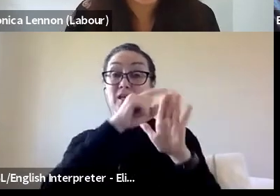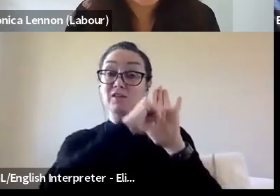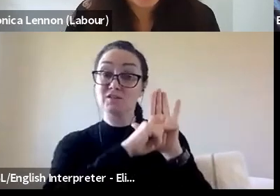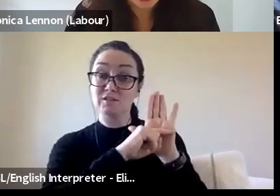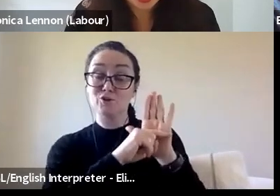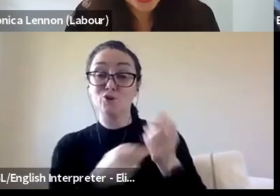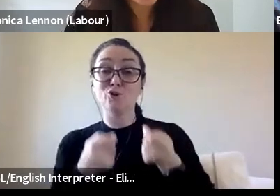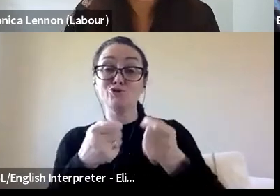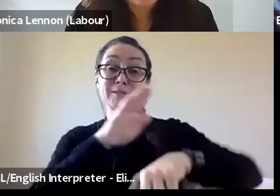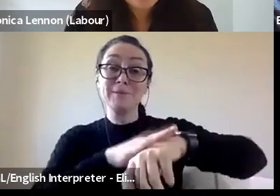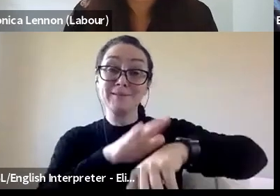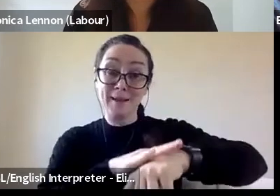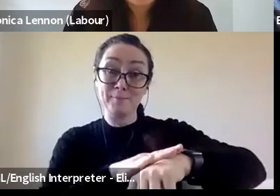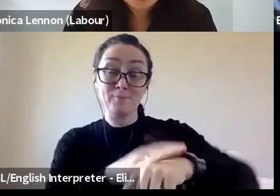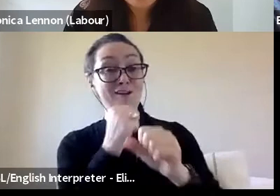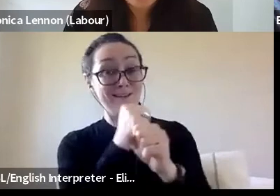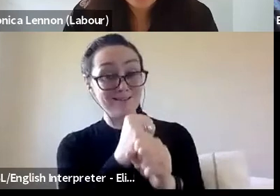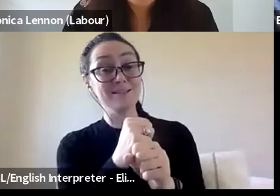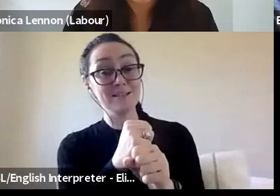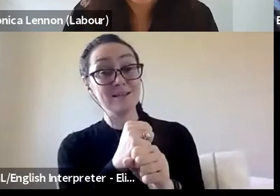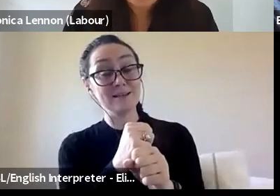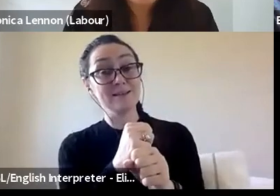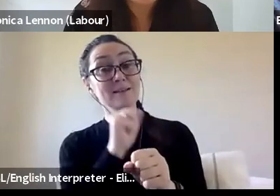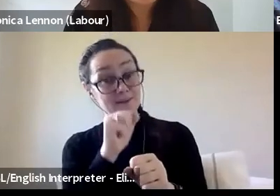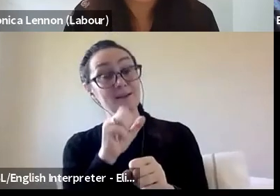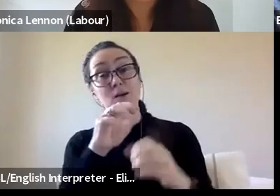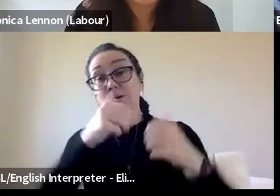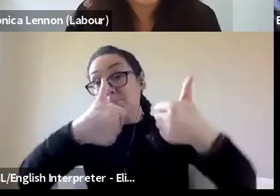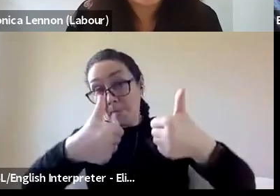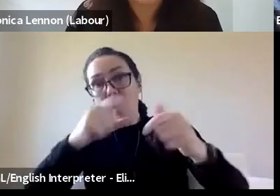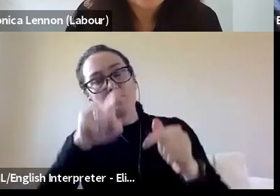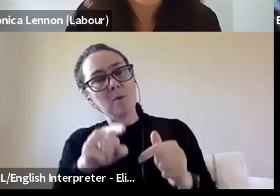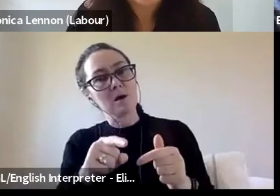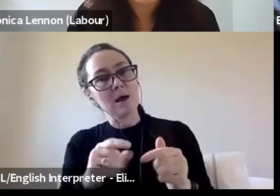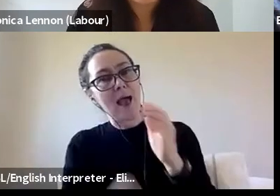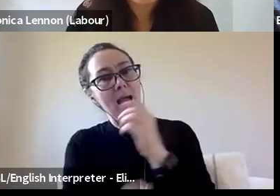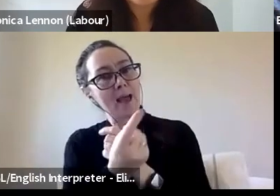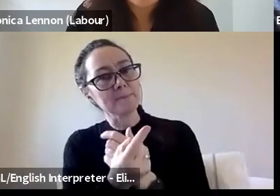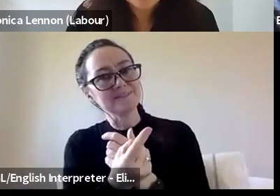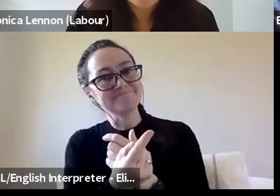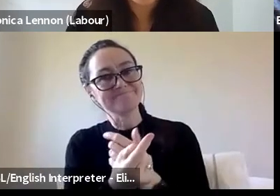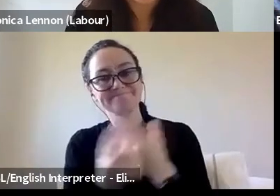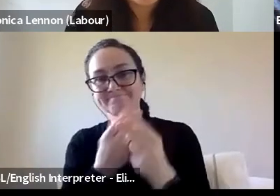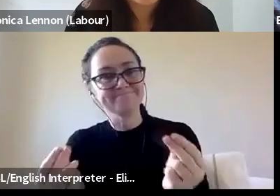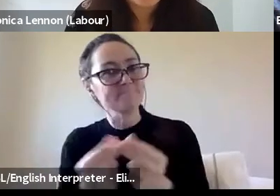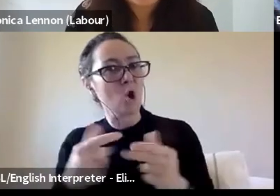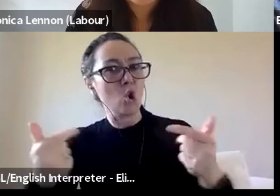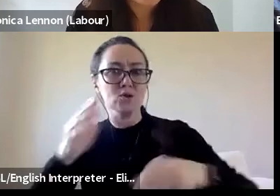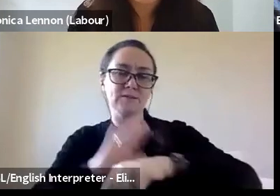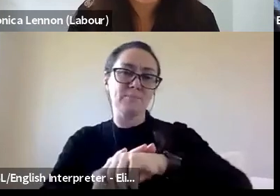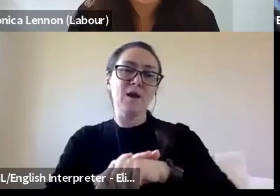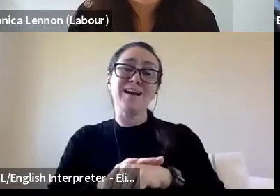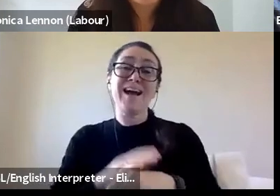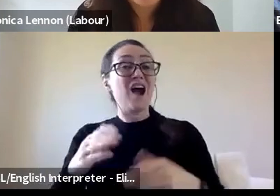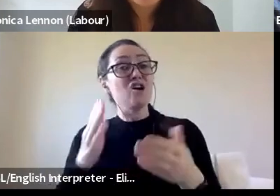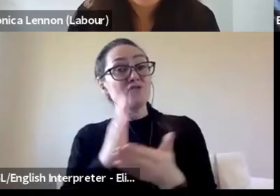was broken hundreds of thousands of times. So I think what people want in this election is honesty, because the